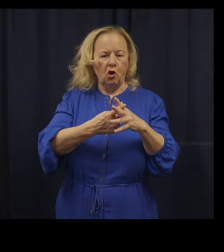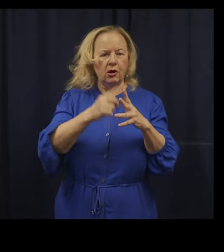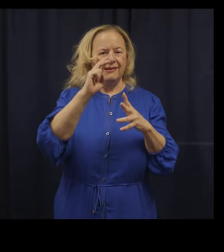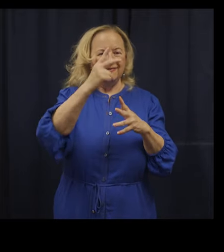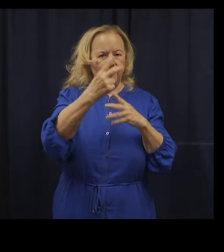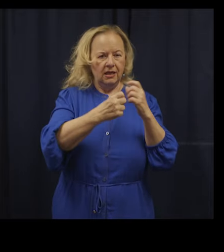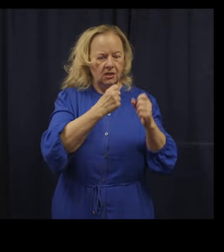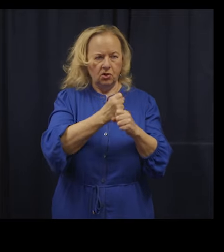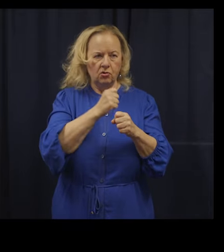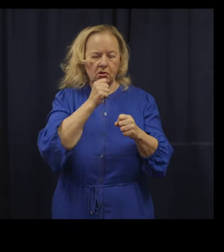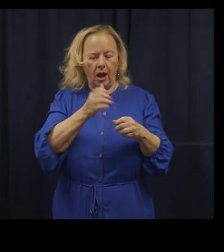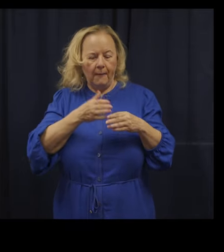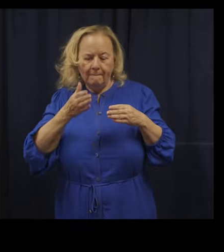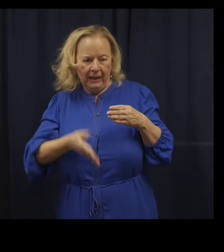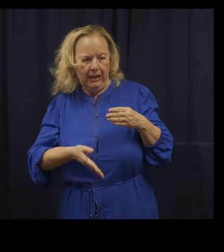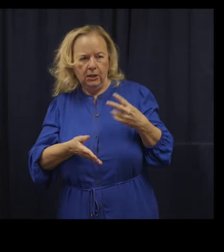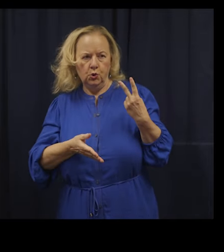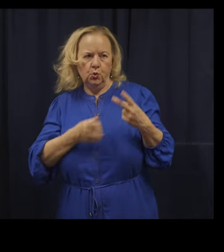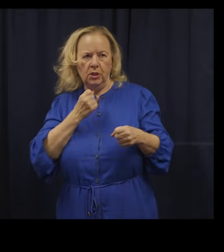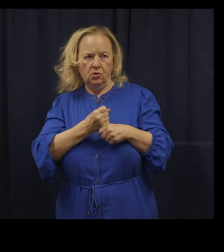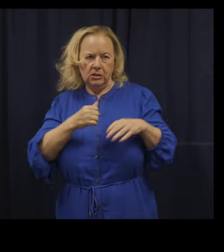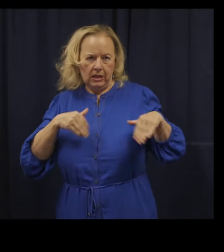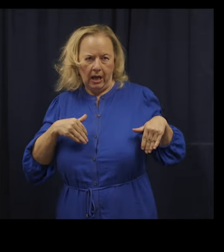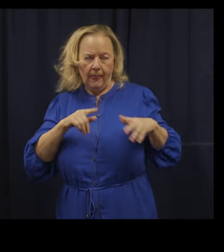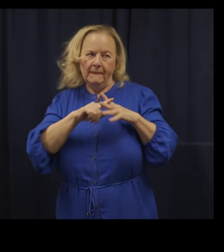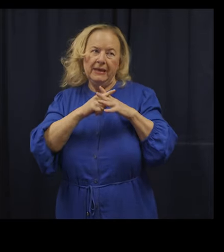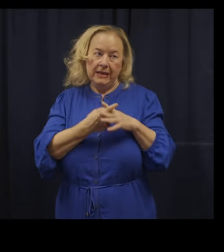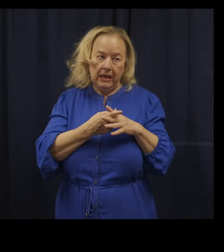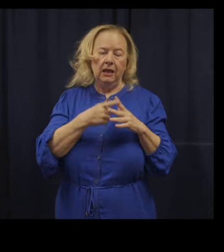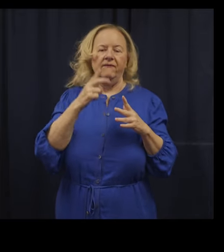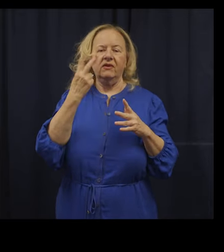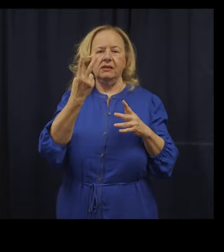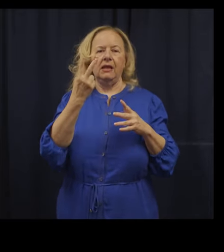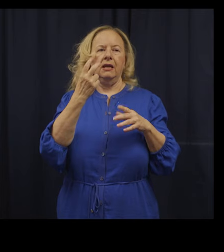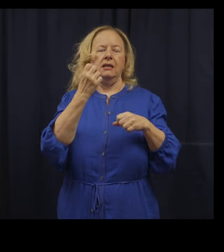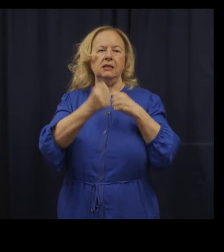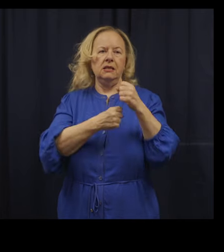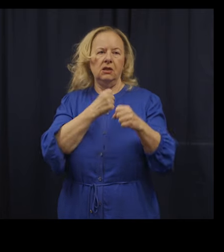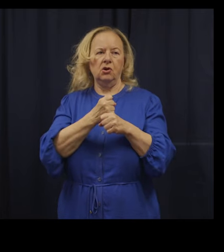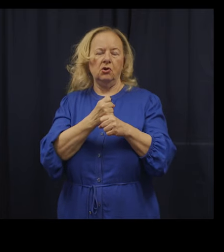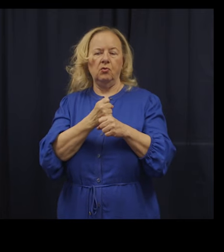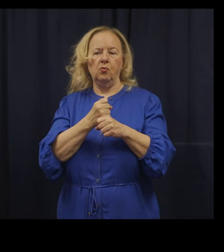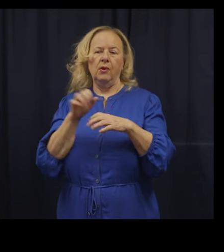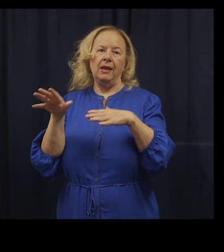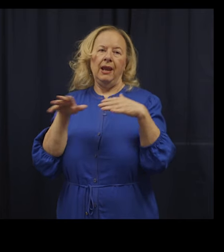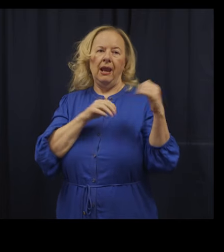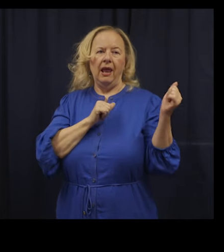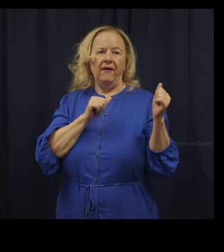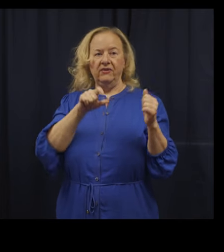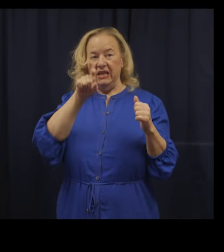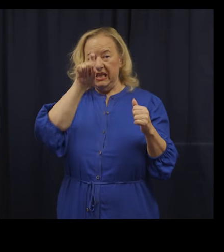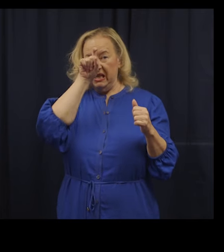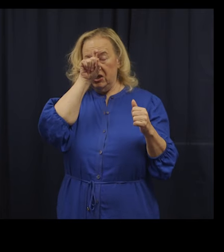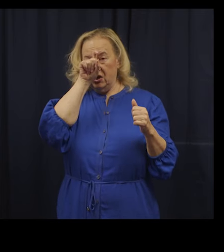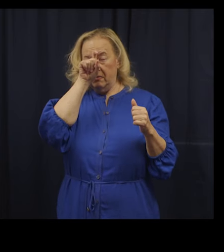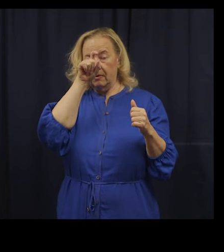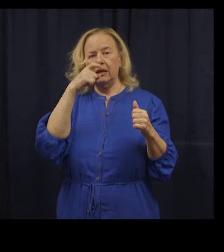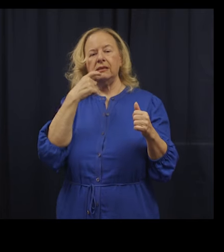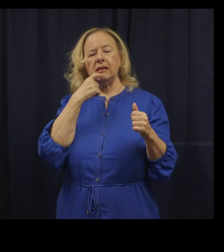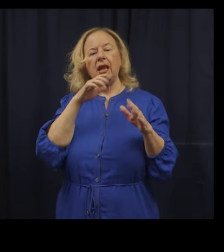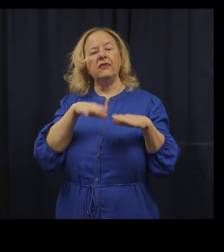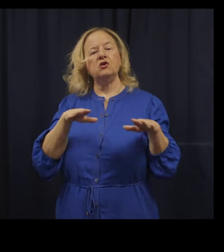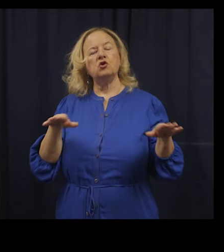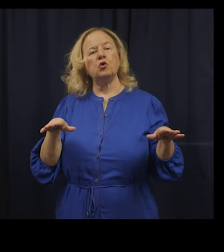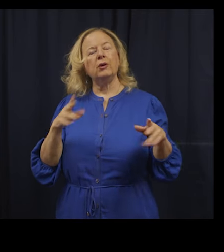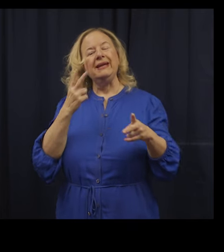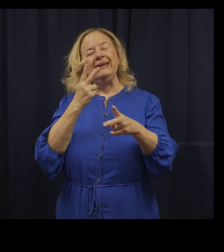They haven't completed 2 years. It's the beginning of the second year after they came out of Egypt. And it said, let the children of Israel keep